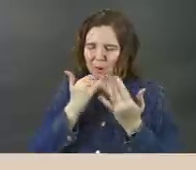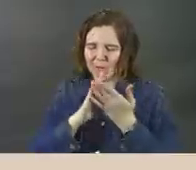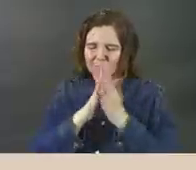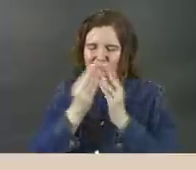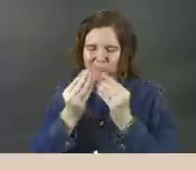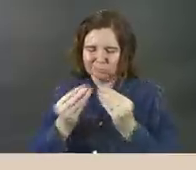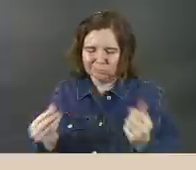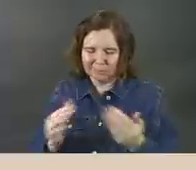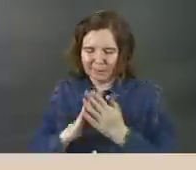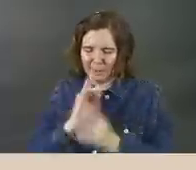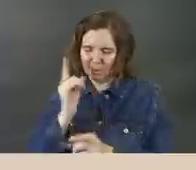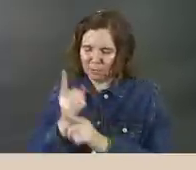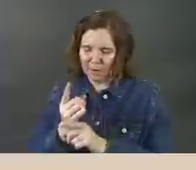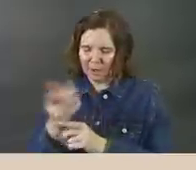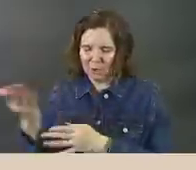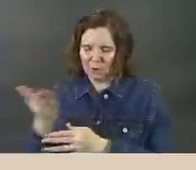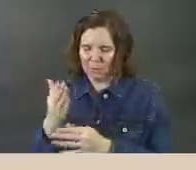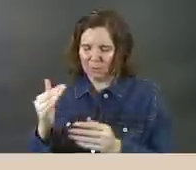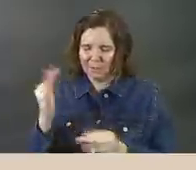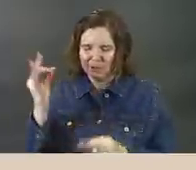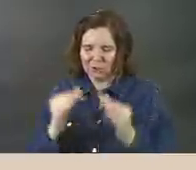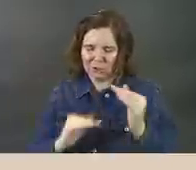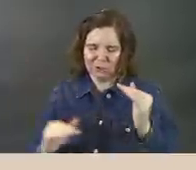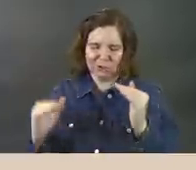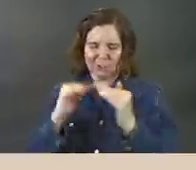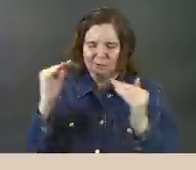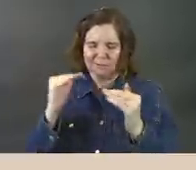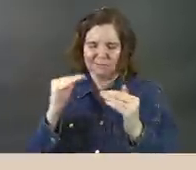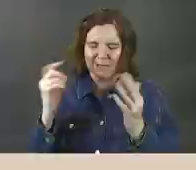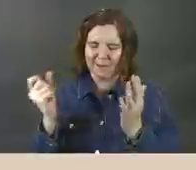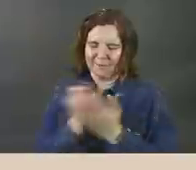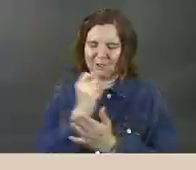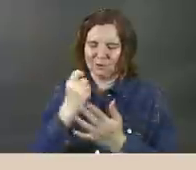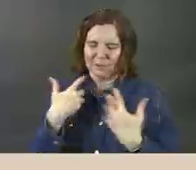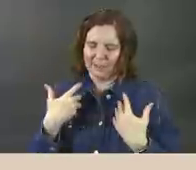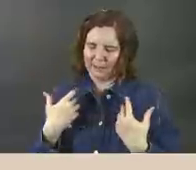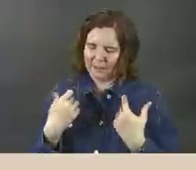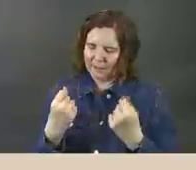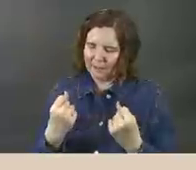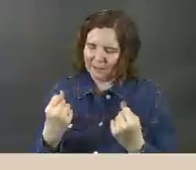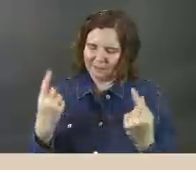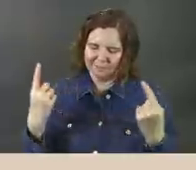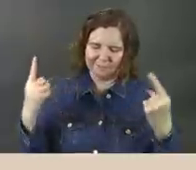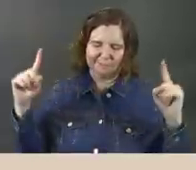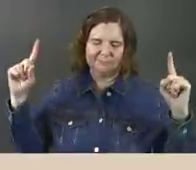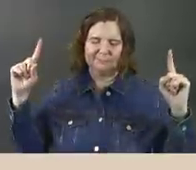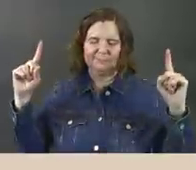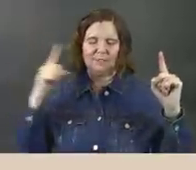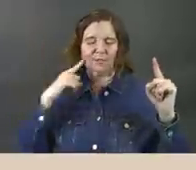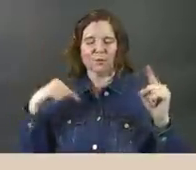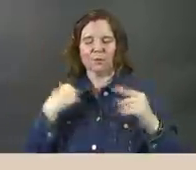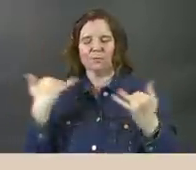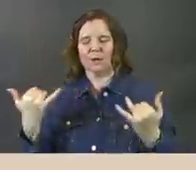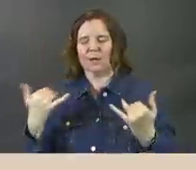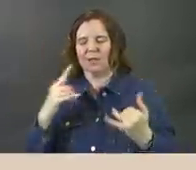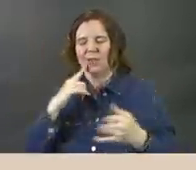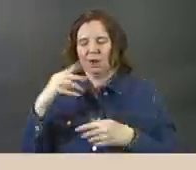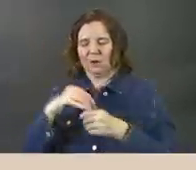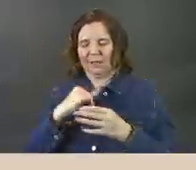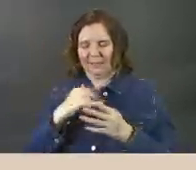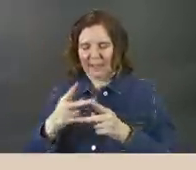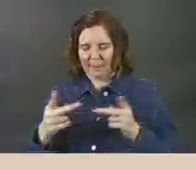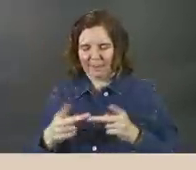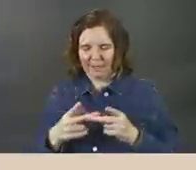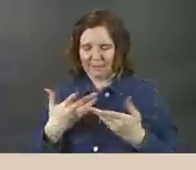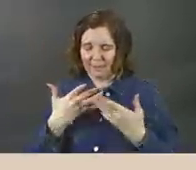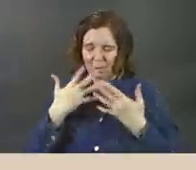right. And God, you bring justice, and you bring victory, and you bring healing. God, for those of us right now that are in that